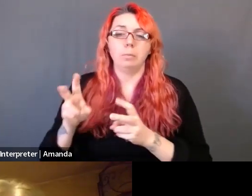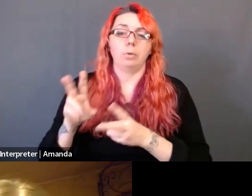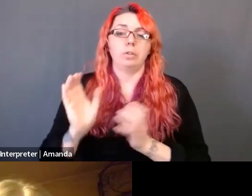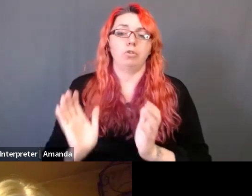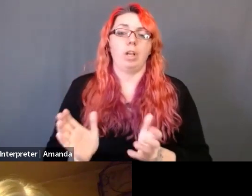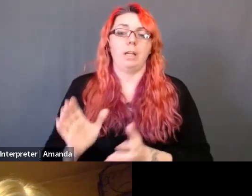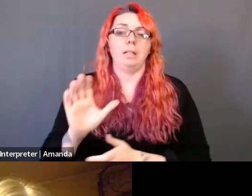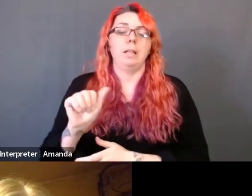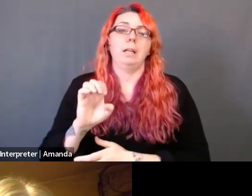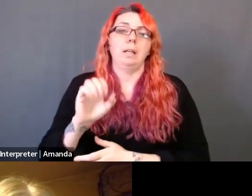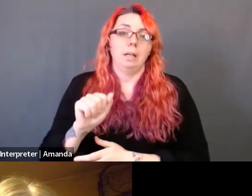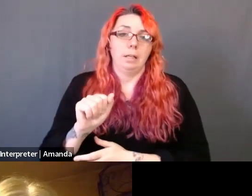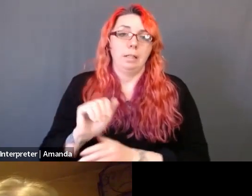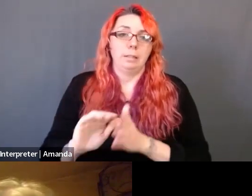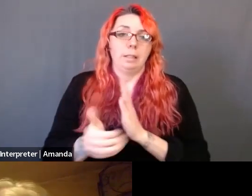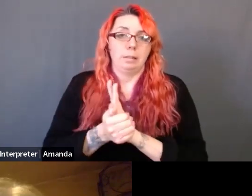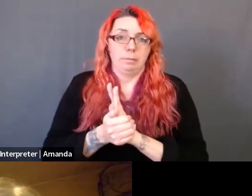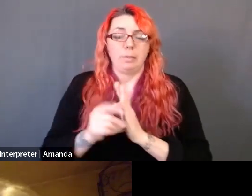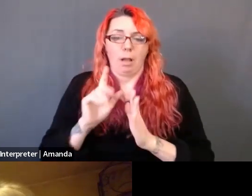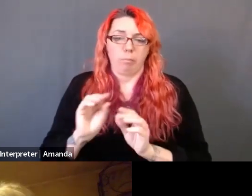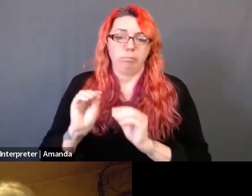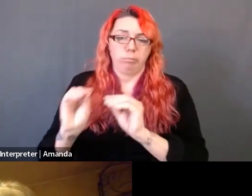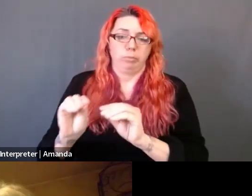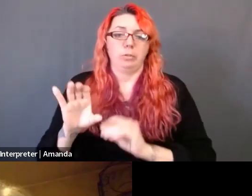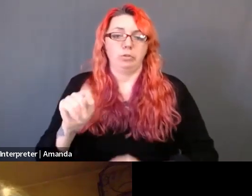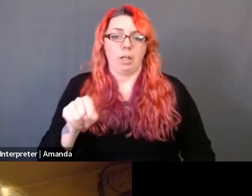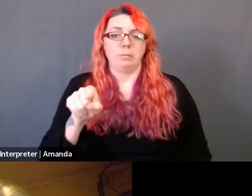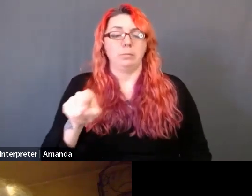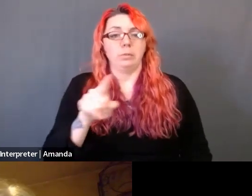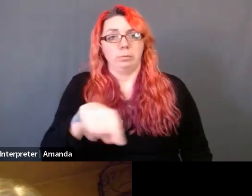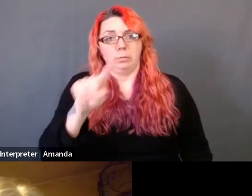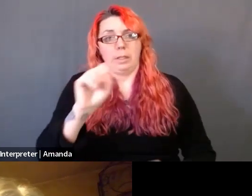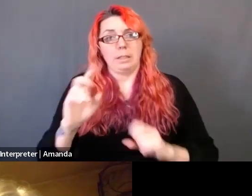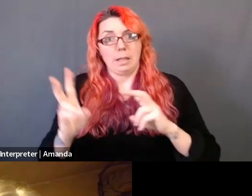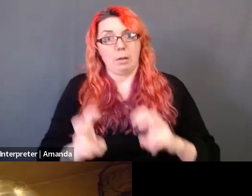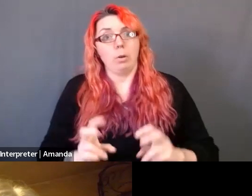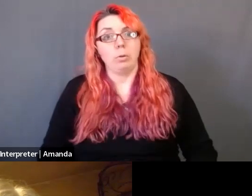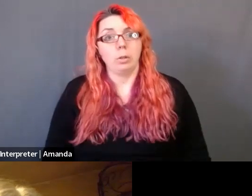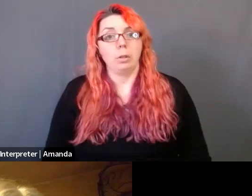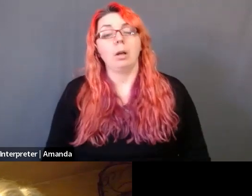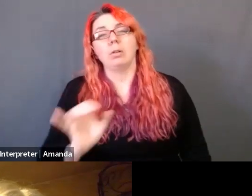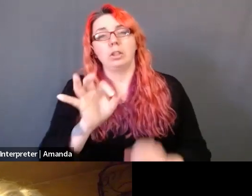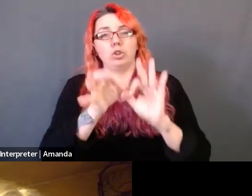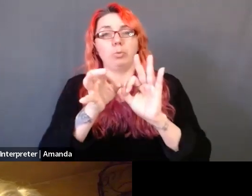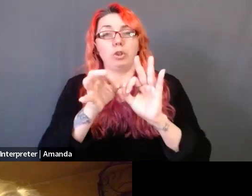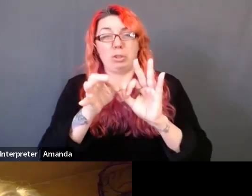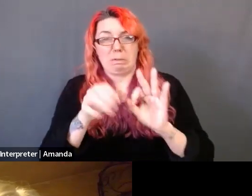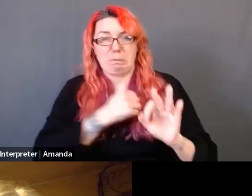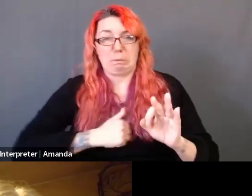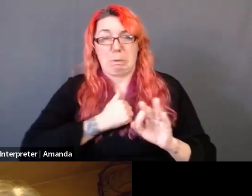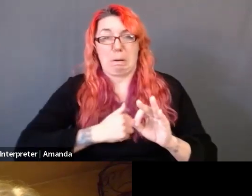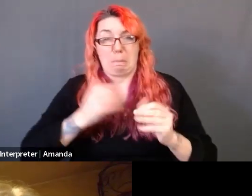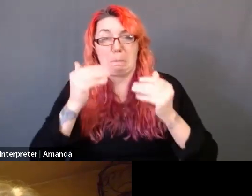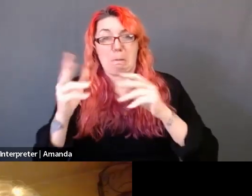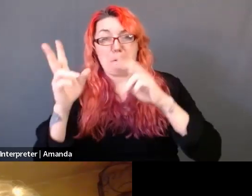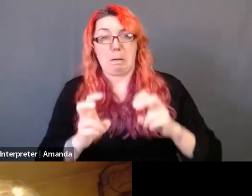download that to your computers, and apologies to the interpreters if you can pull those off as well, and hopefully those are helpful. And